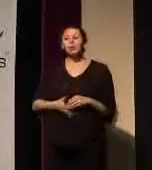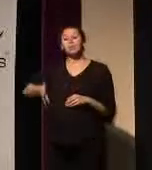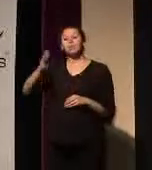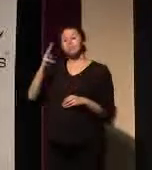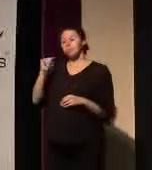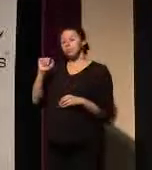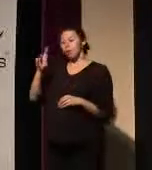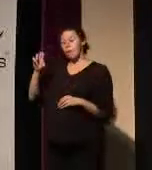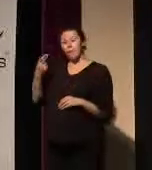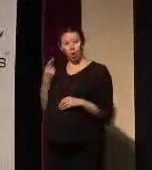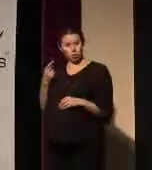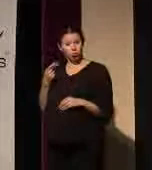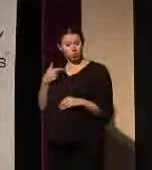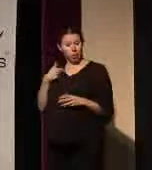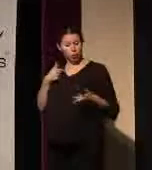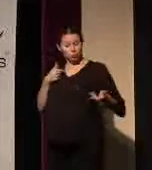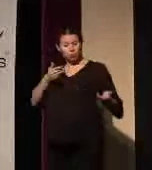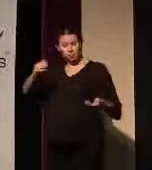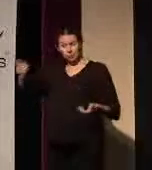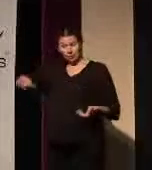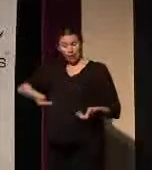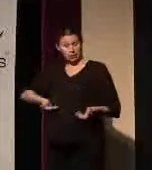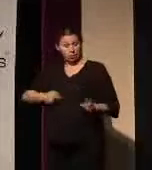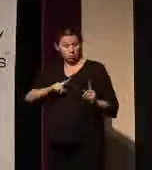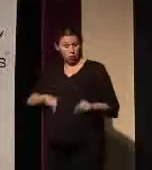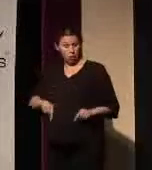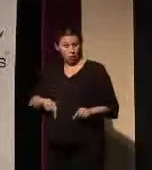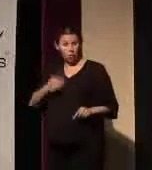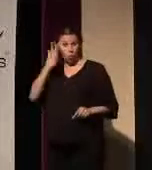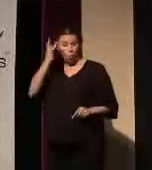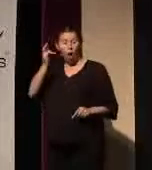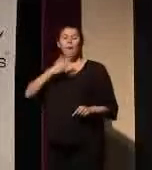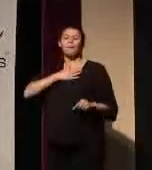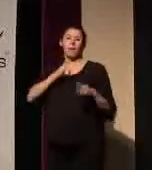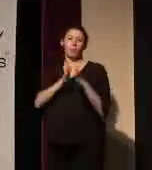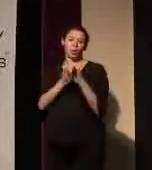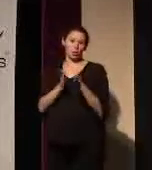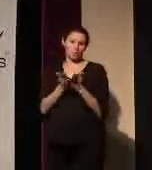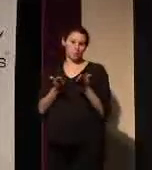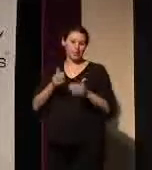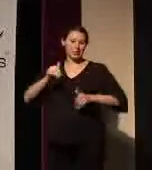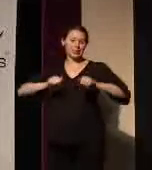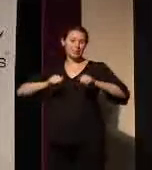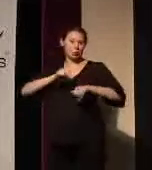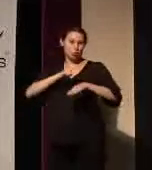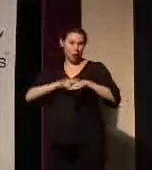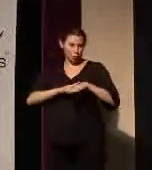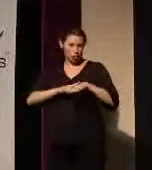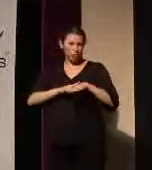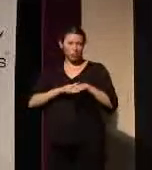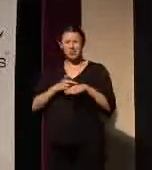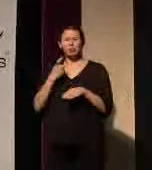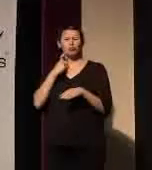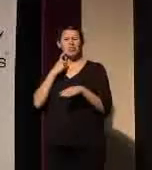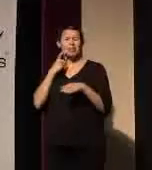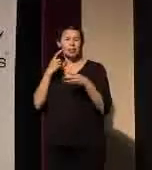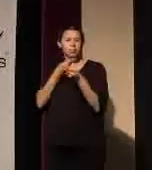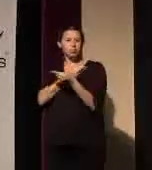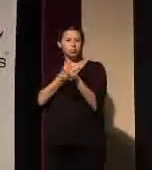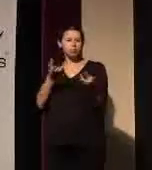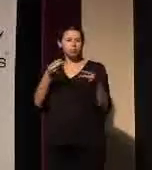and speak tonight, and that was because of my book, Suspicion Nation, which came out in February. And let me talk to you